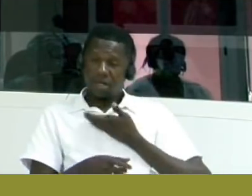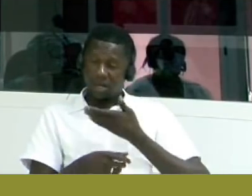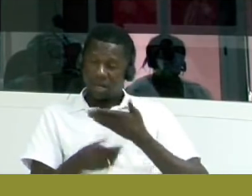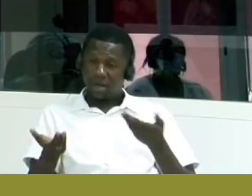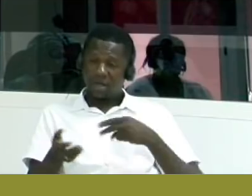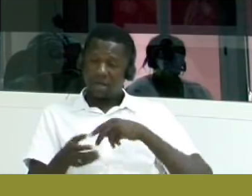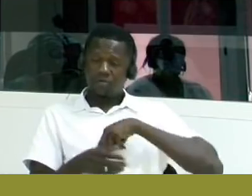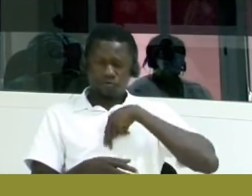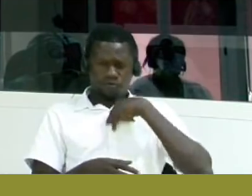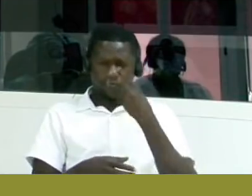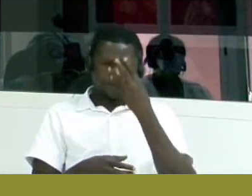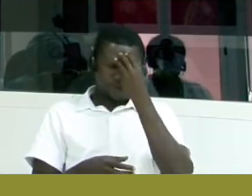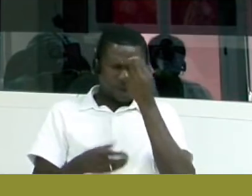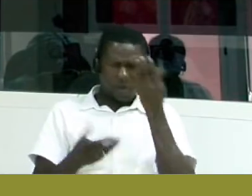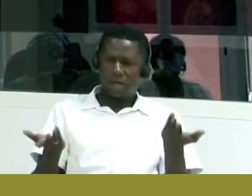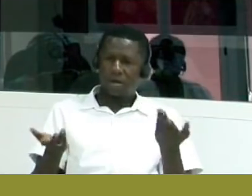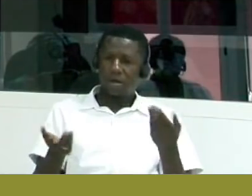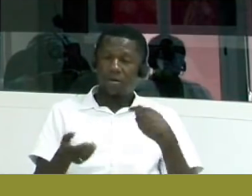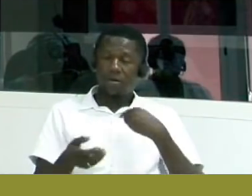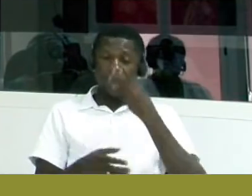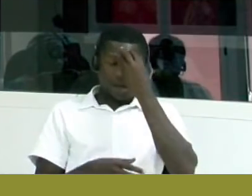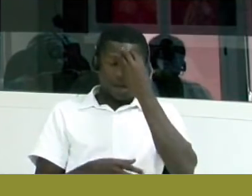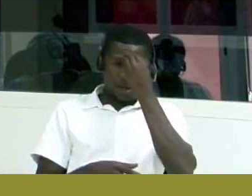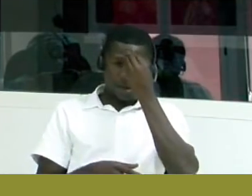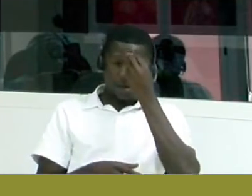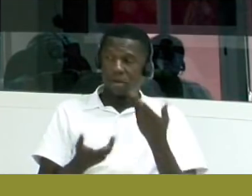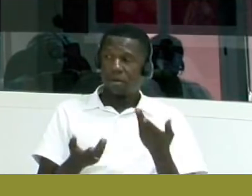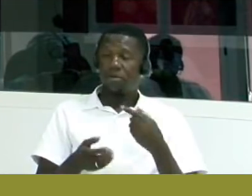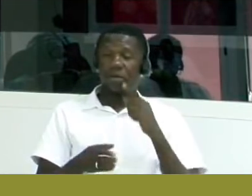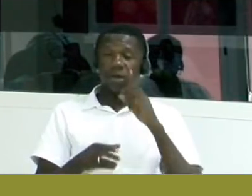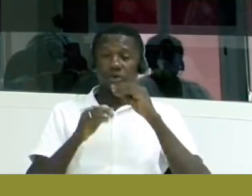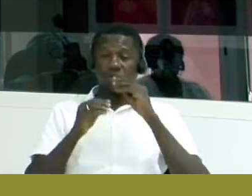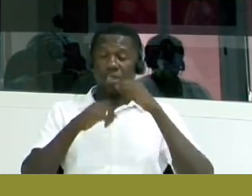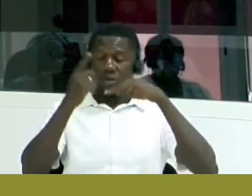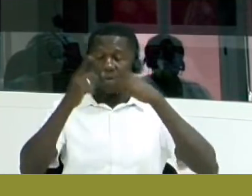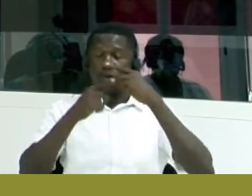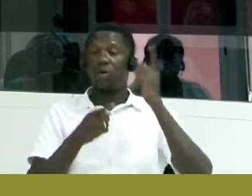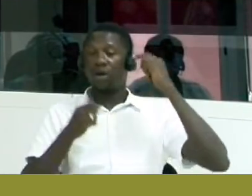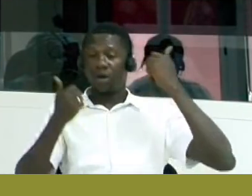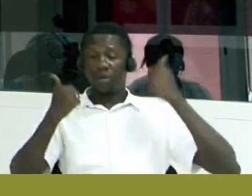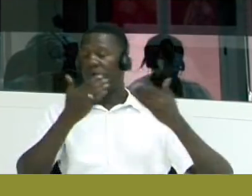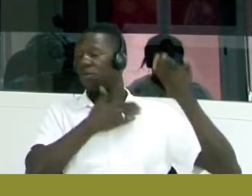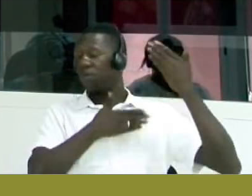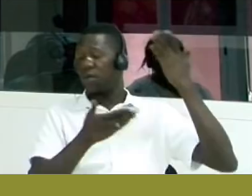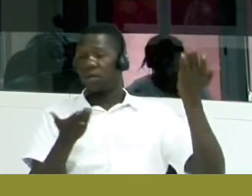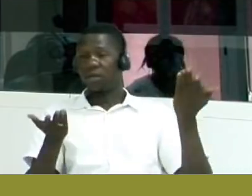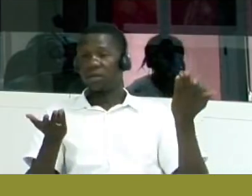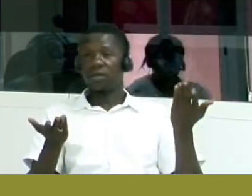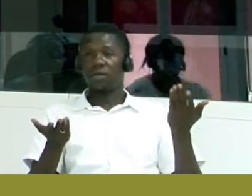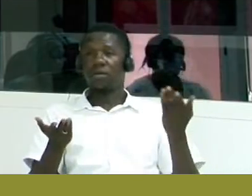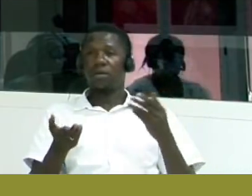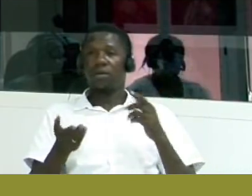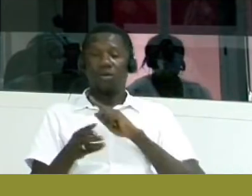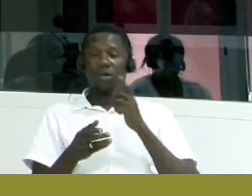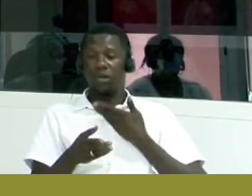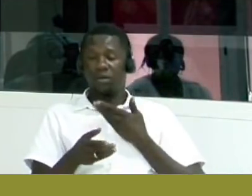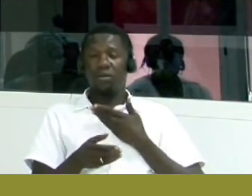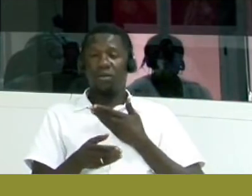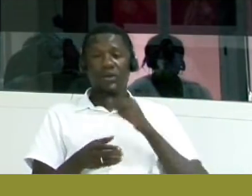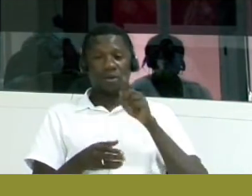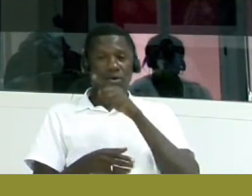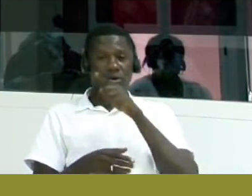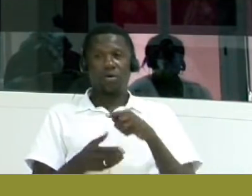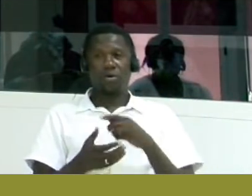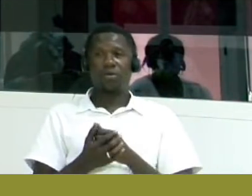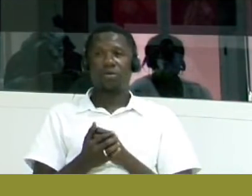I am angry. I'm not talking about you. It's not you, you know. I'm talking about what happened in the past. Don't get me wrong. Of